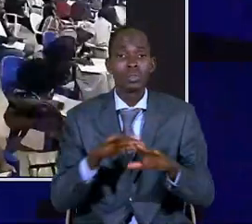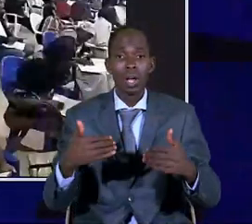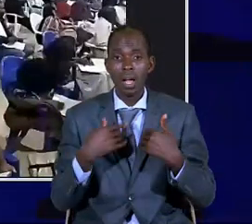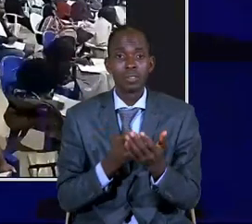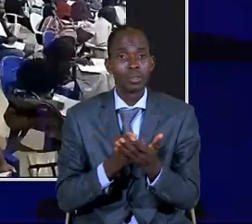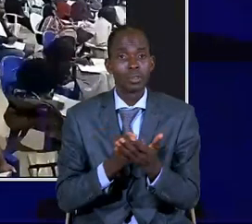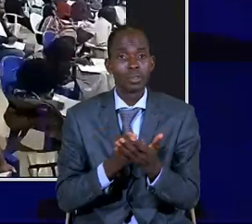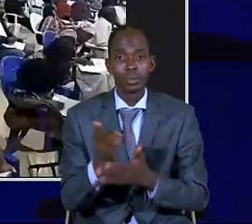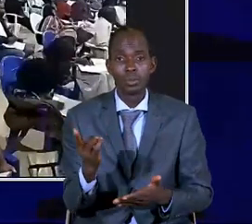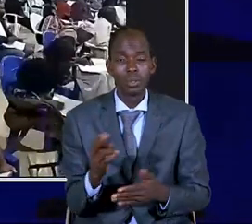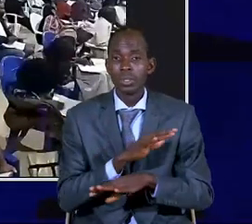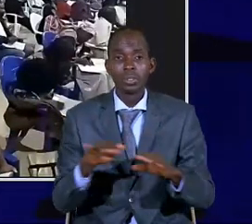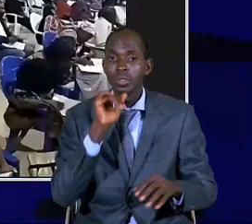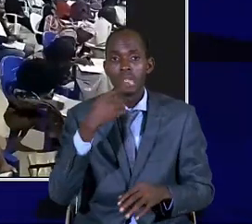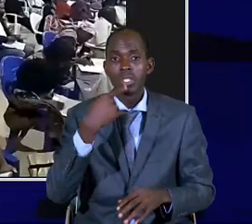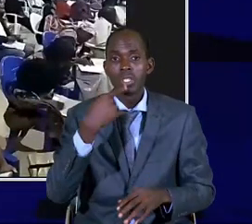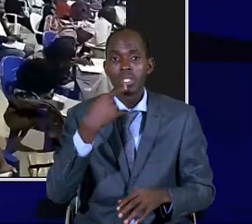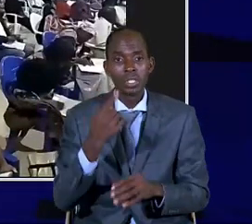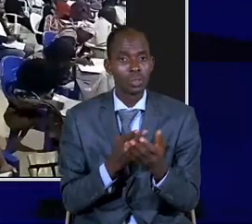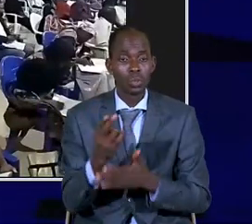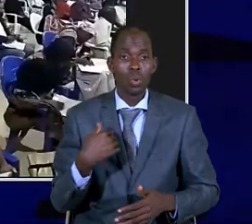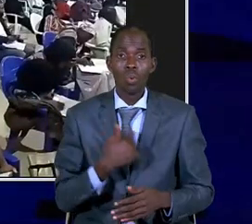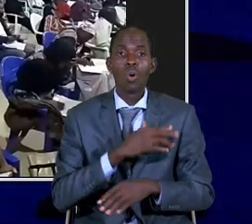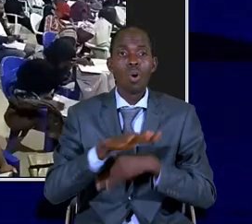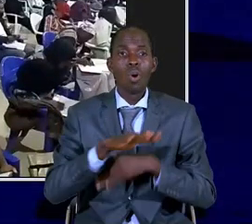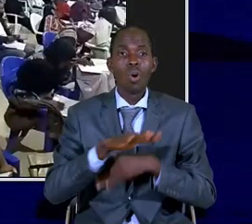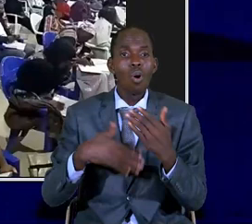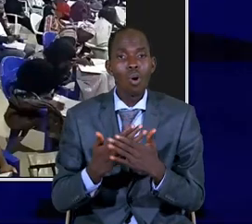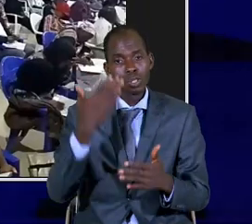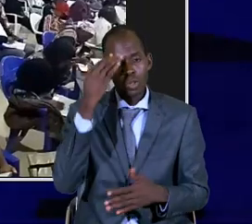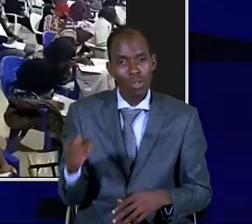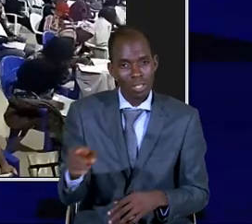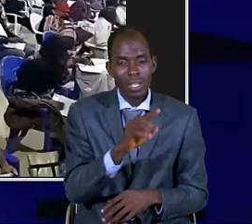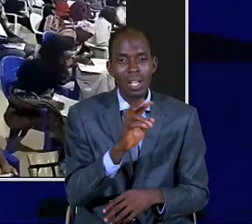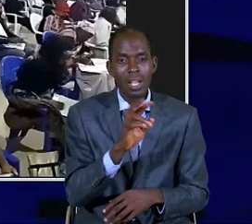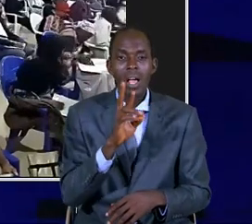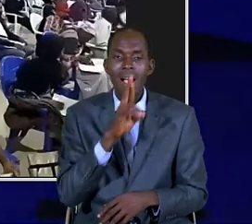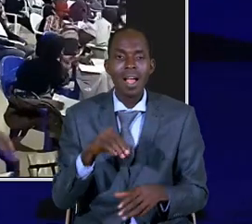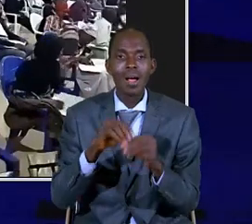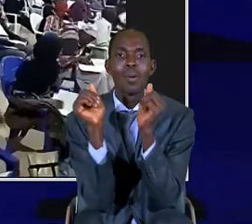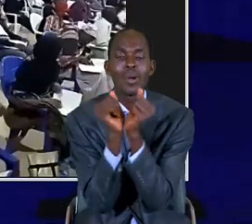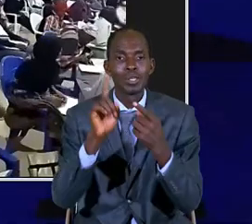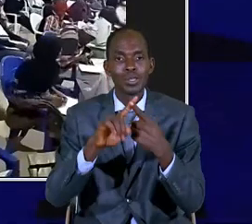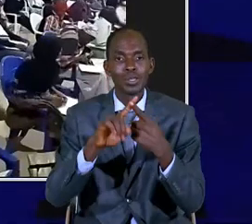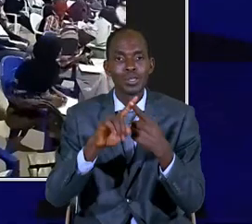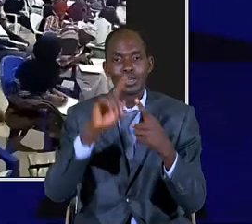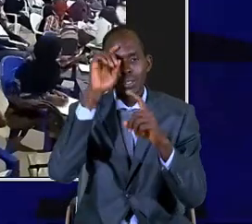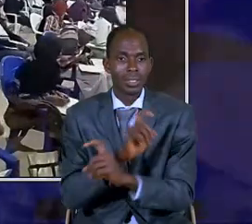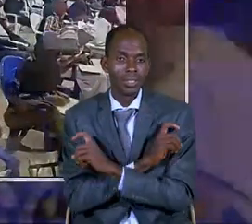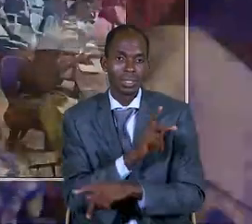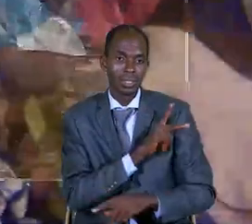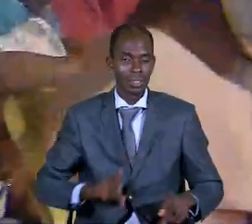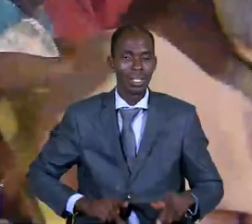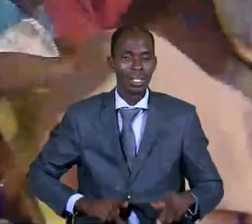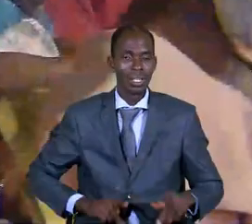They didn't speak the truth. We all know they were in bondage to Pharaoh. How could they say we're not in bondage